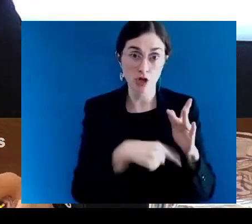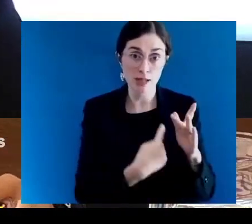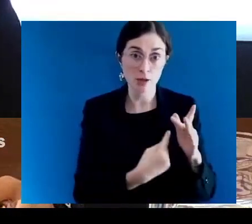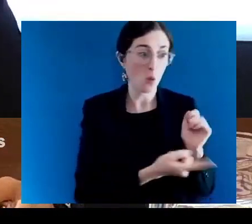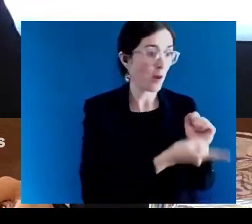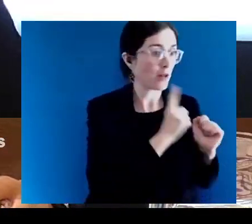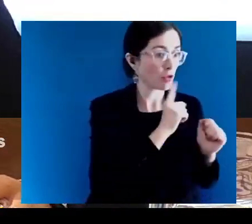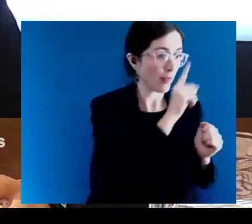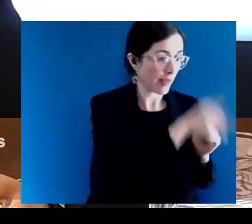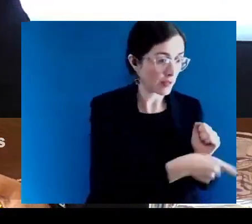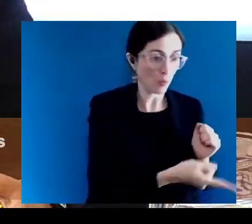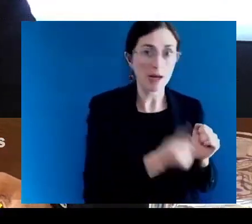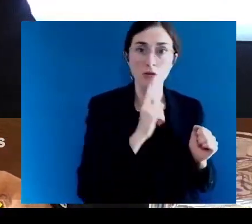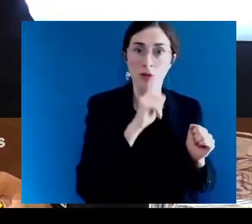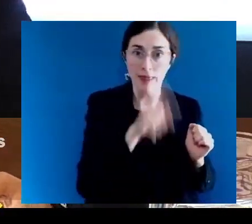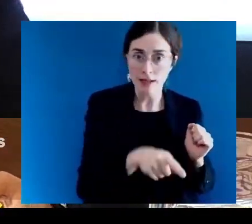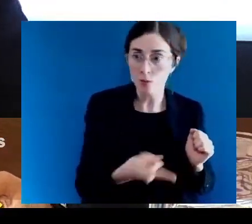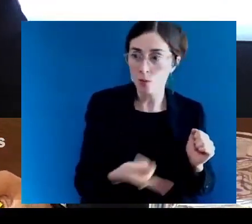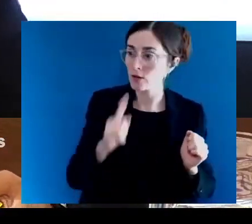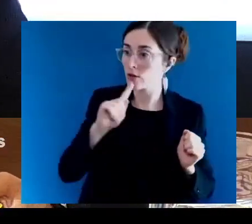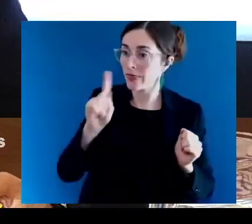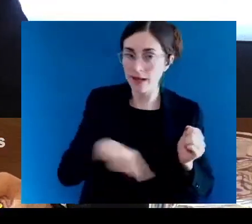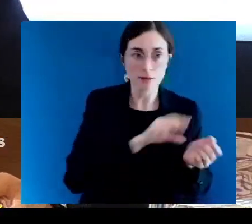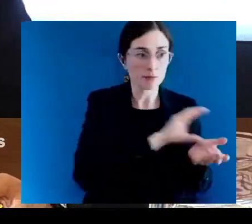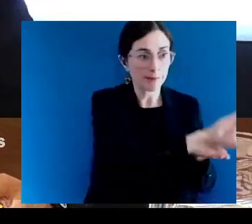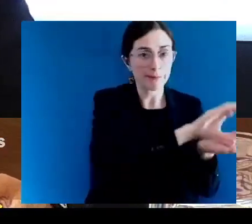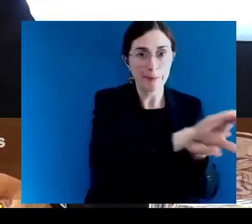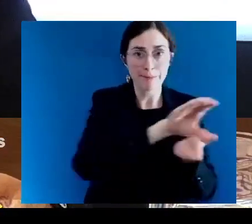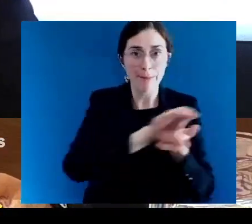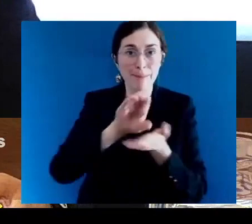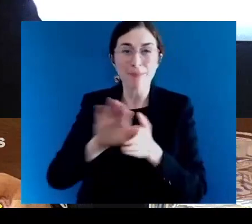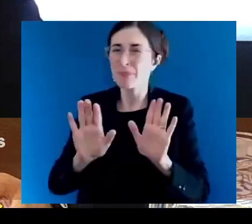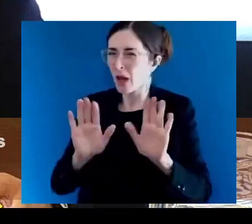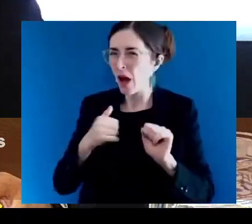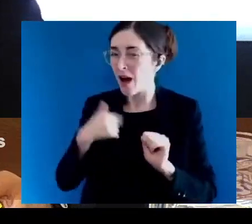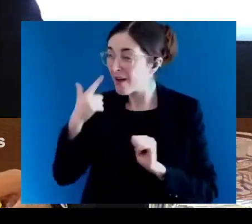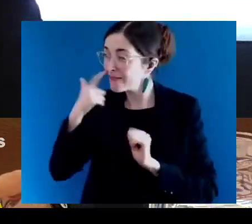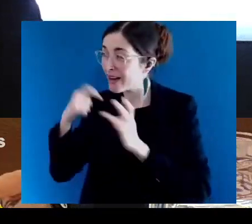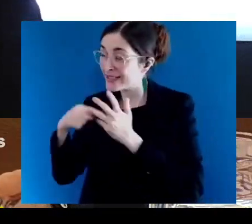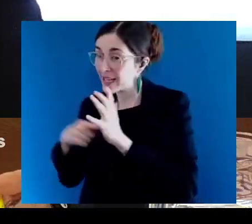If you allow me an opportunity to see if I can find that answer for you.